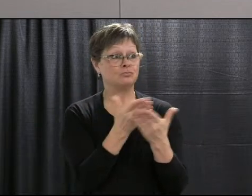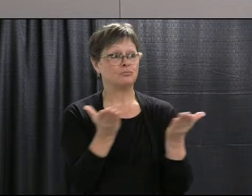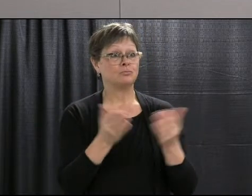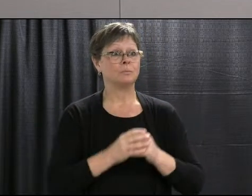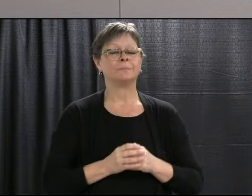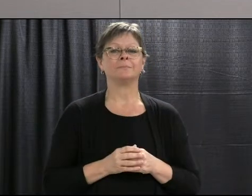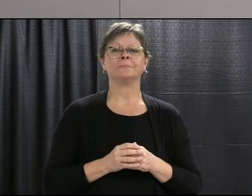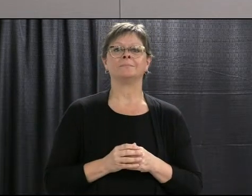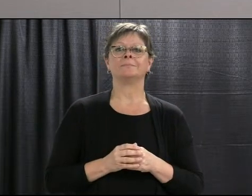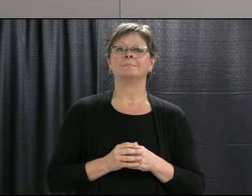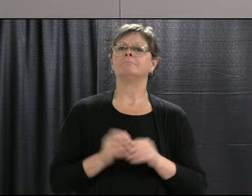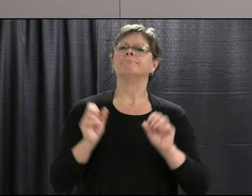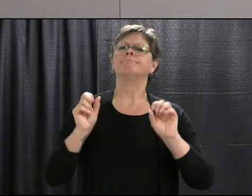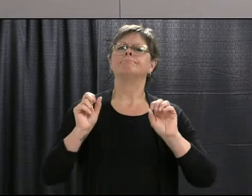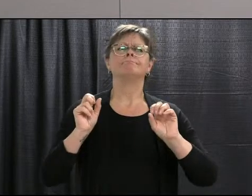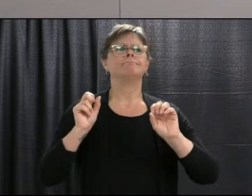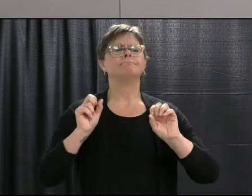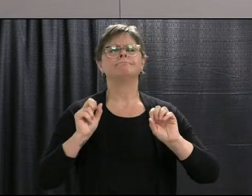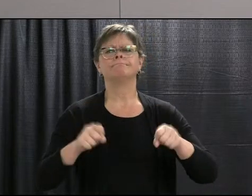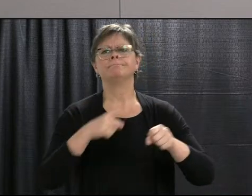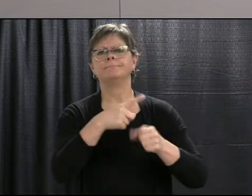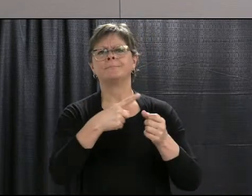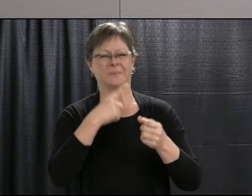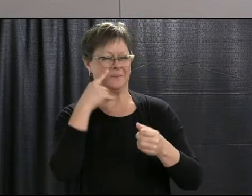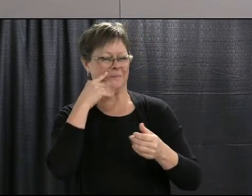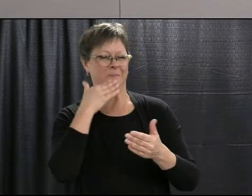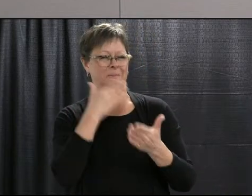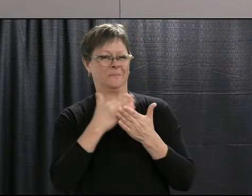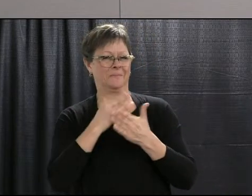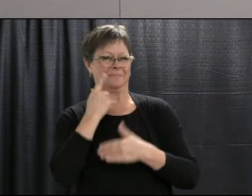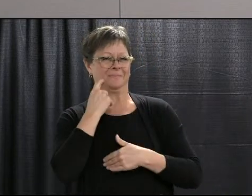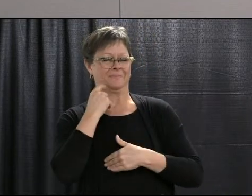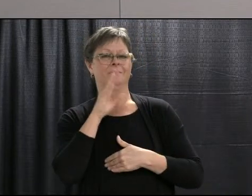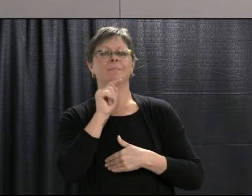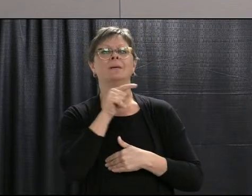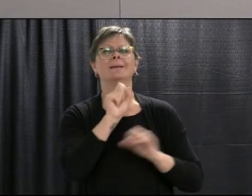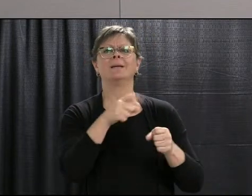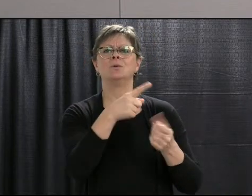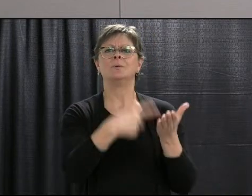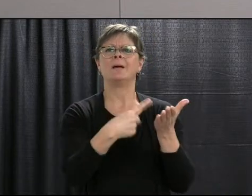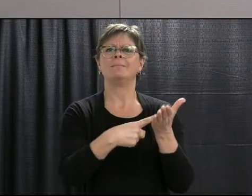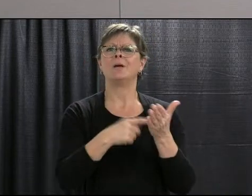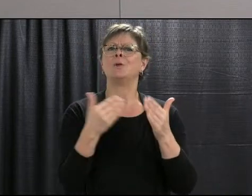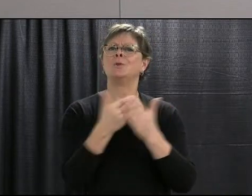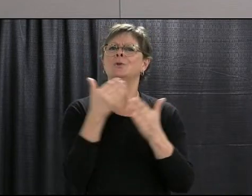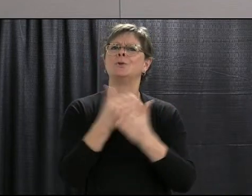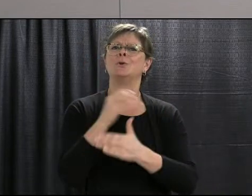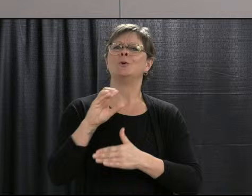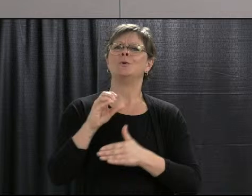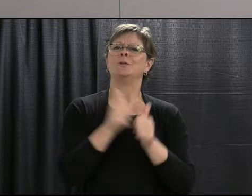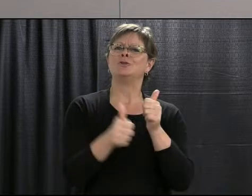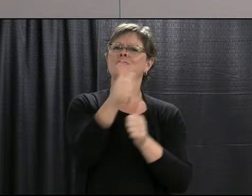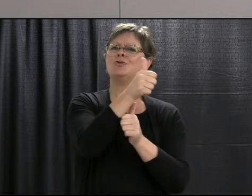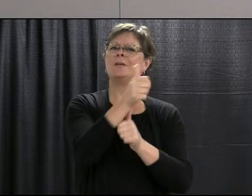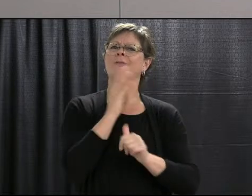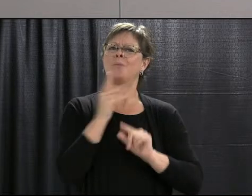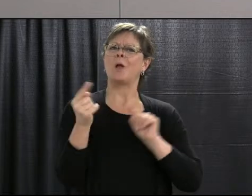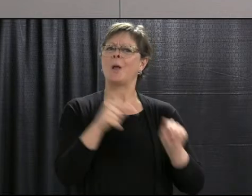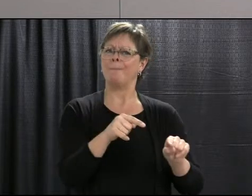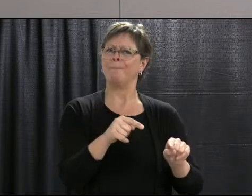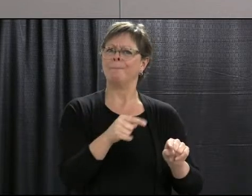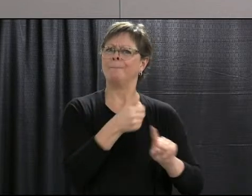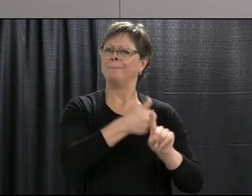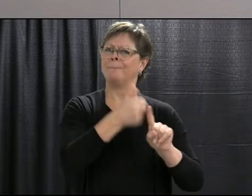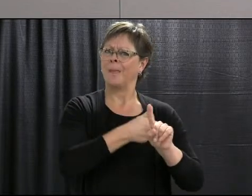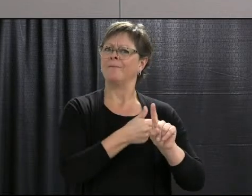Can you talk a little bit about, I know we talked about this earlier, about the new chief that's come, and I guess how important it is that you